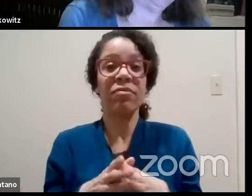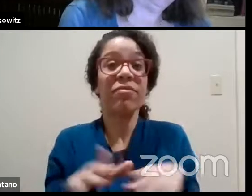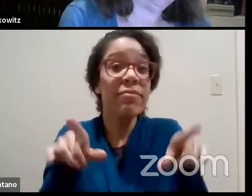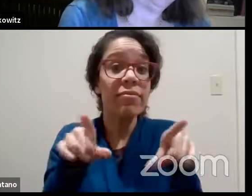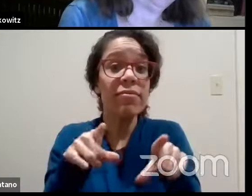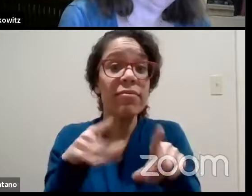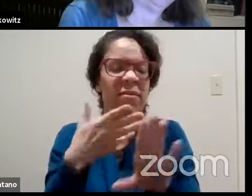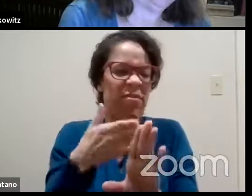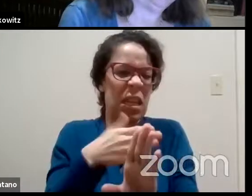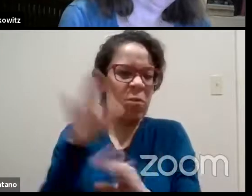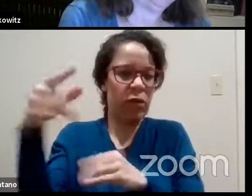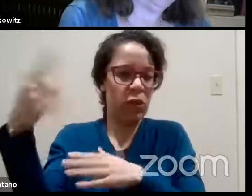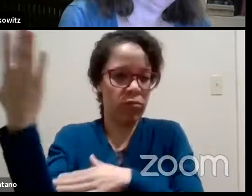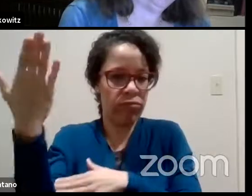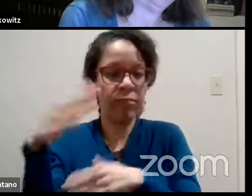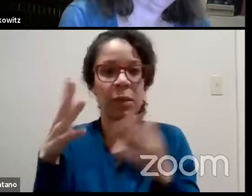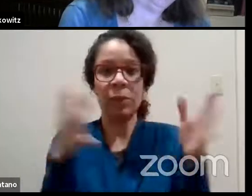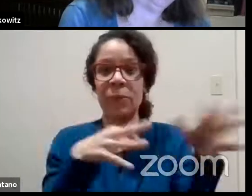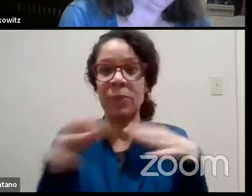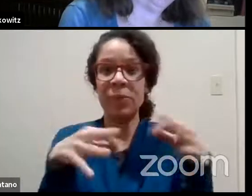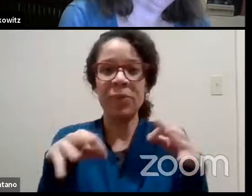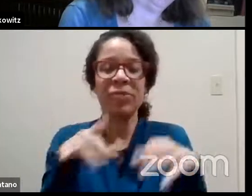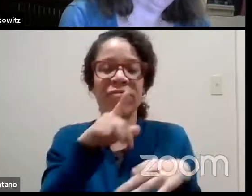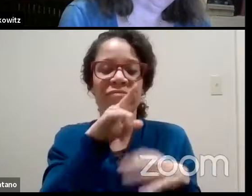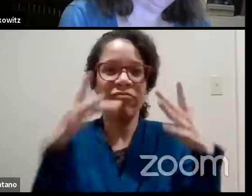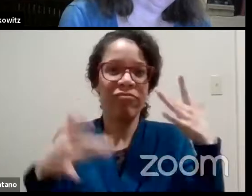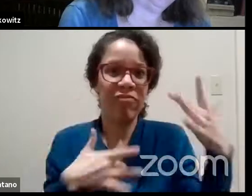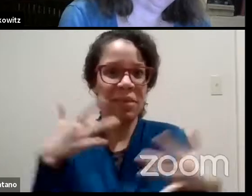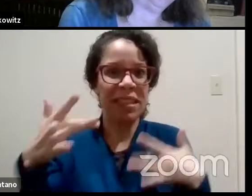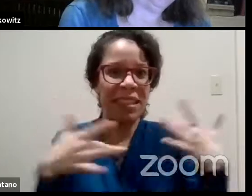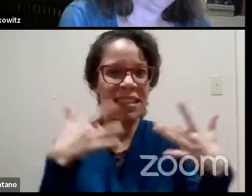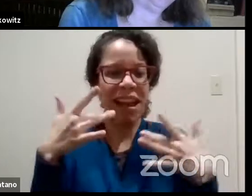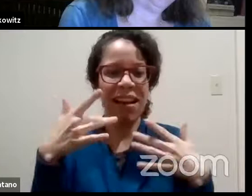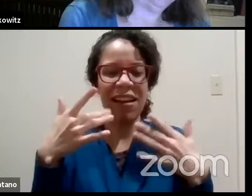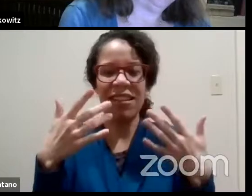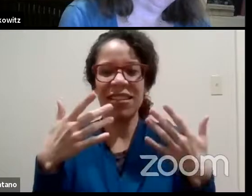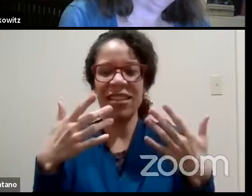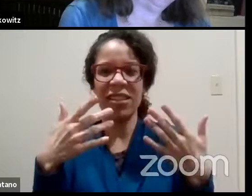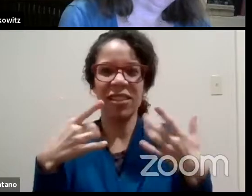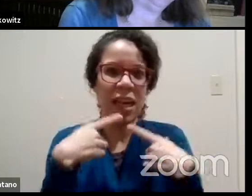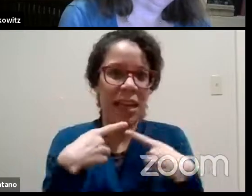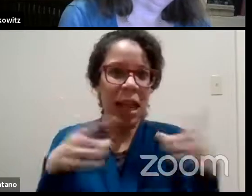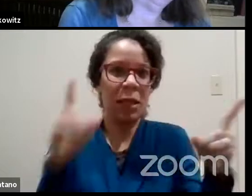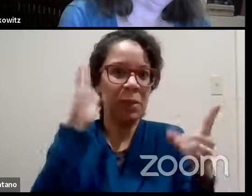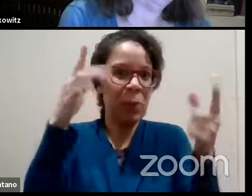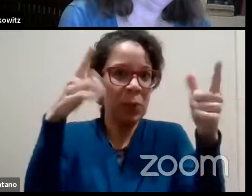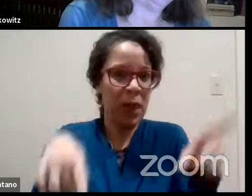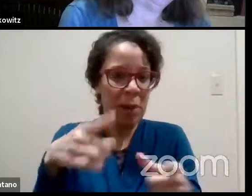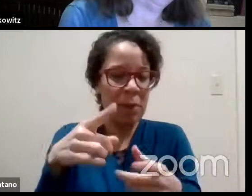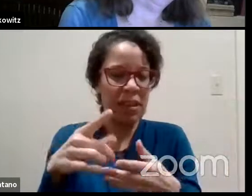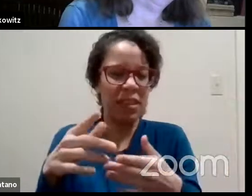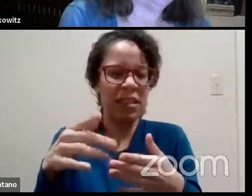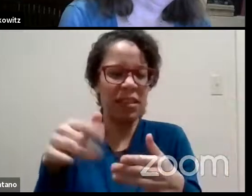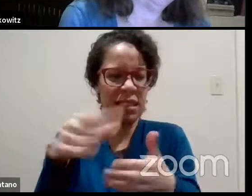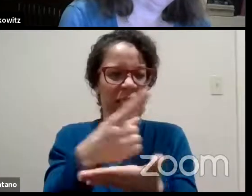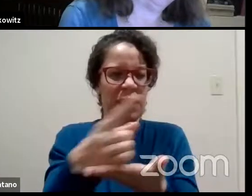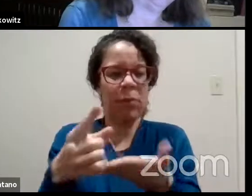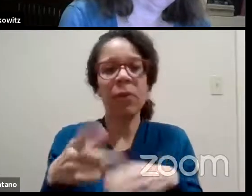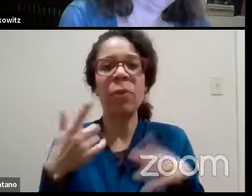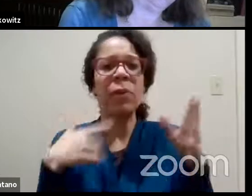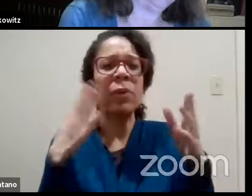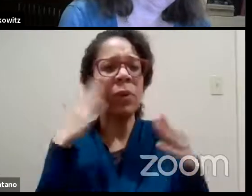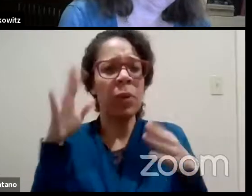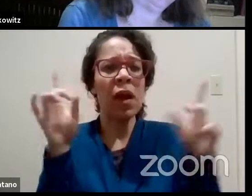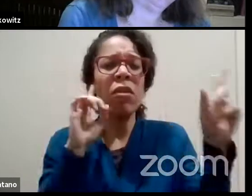share about another really exciting thing that we're announcing later this week. We have been hearing